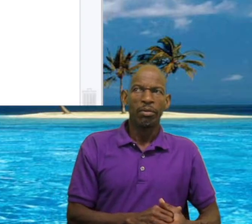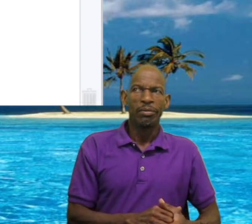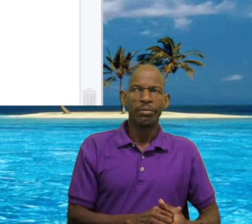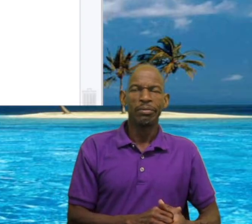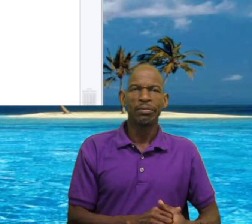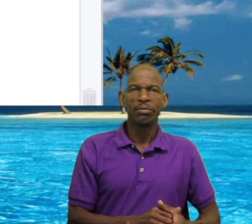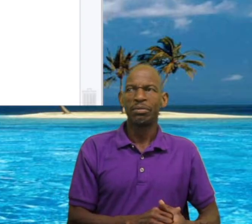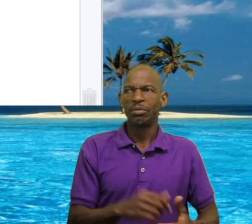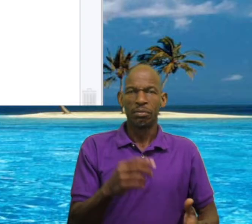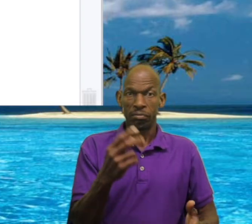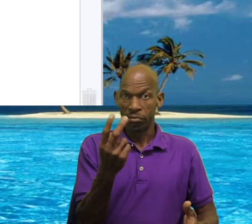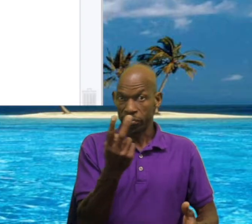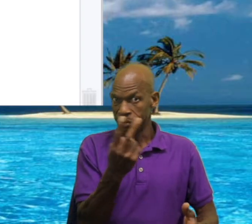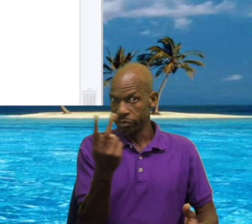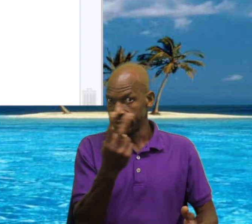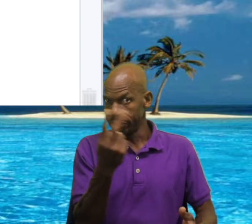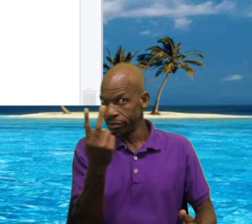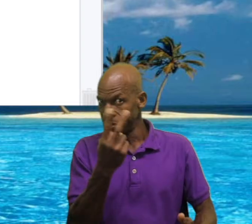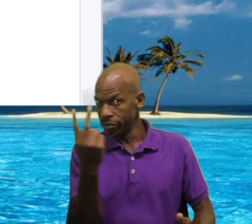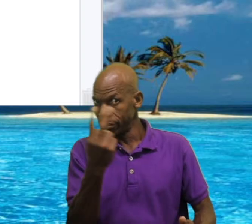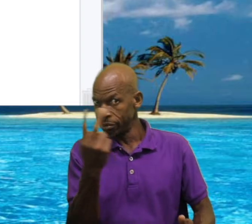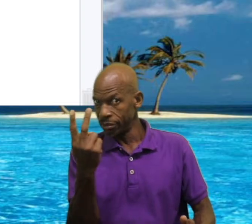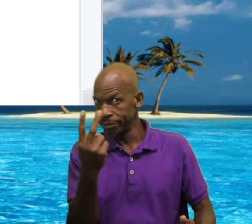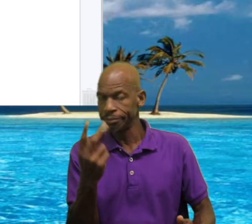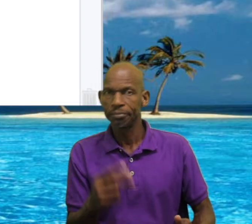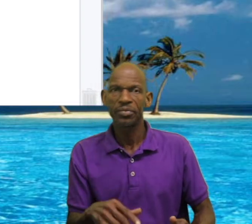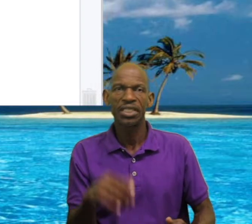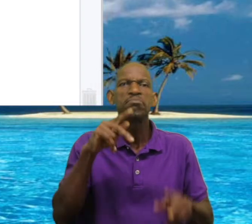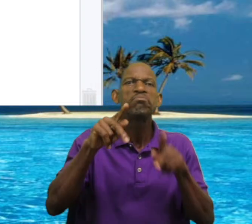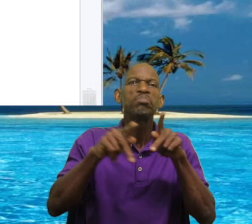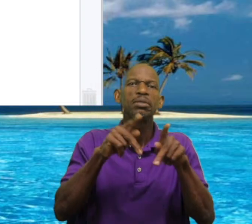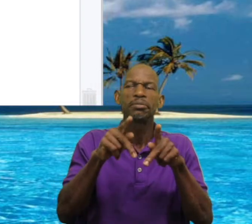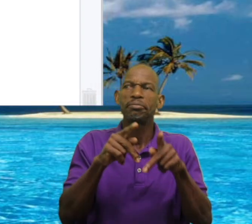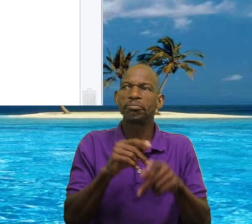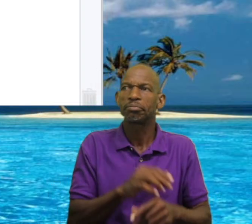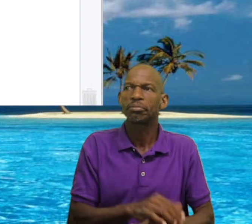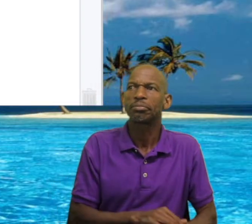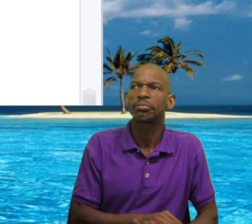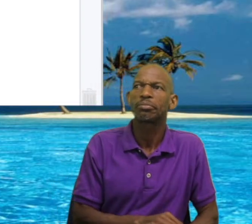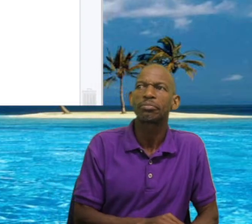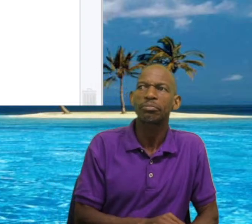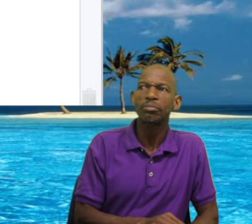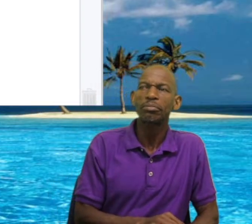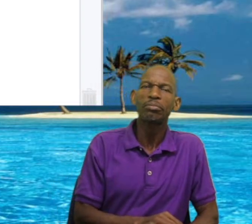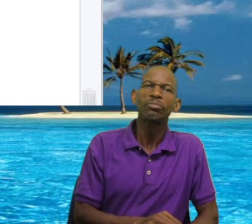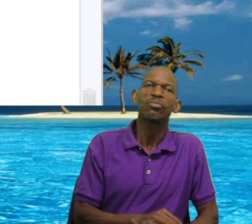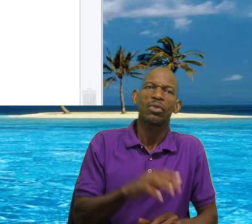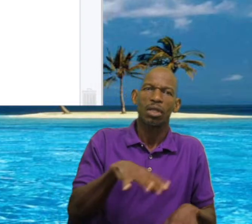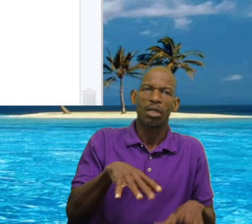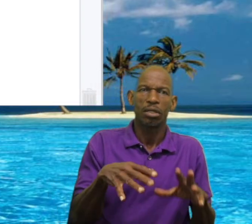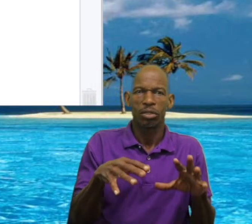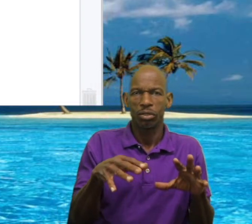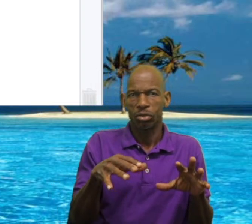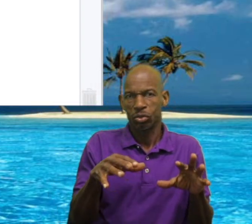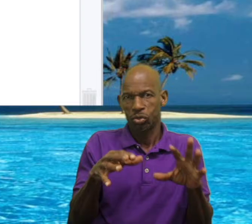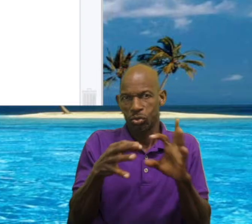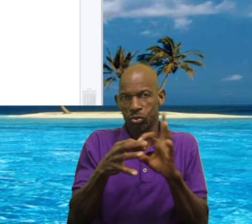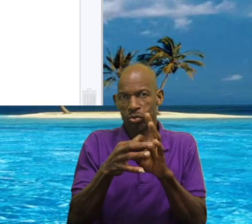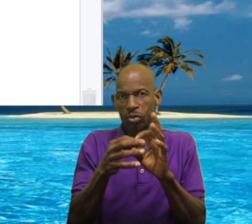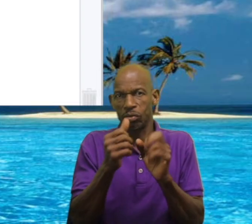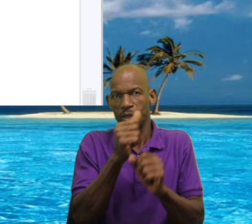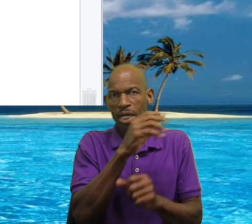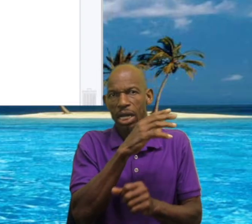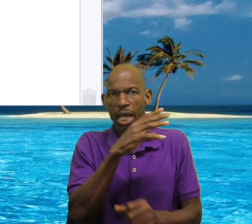So both of these are people. So I join it with and. So boy and girl. So I will